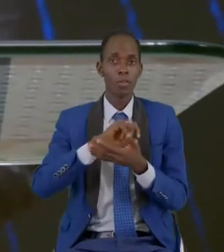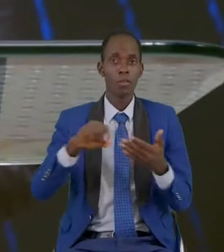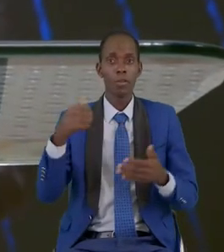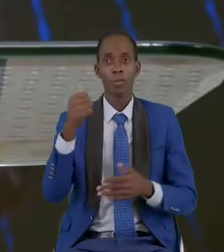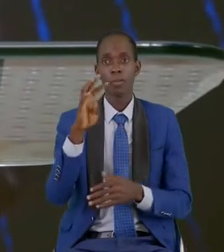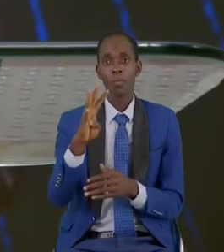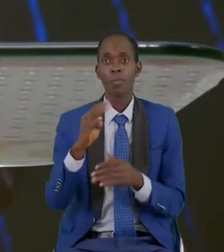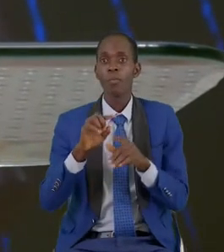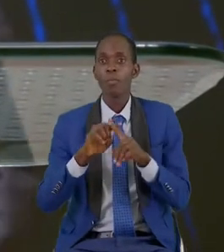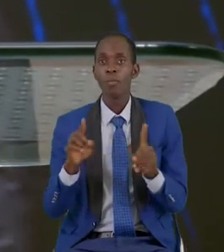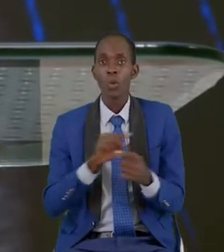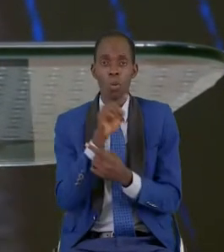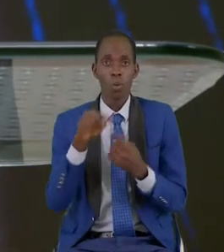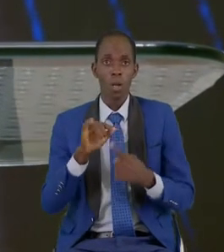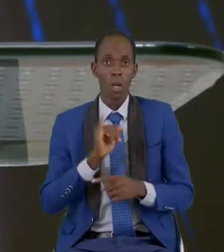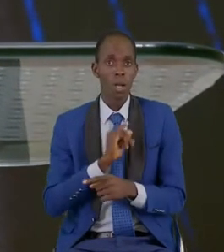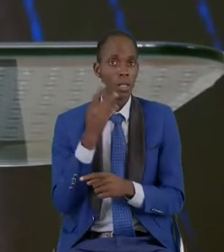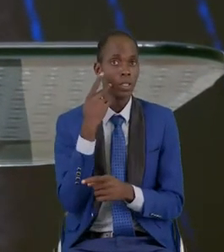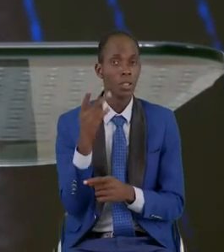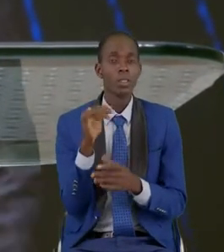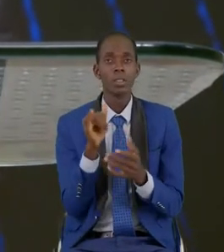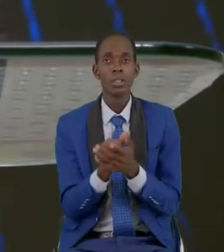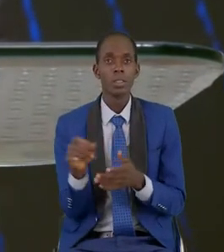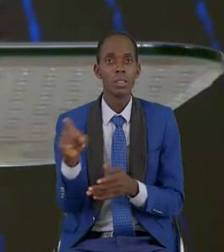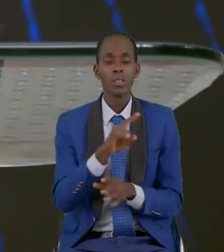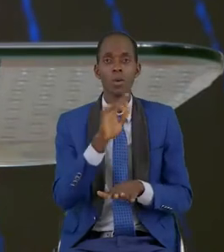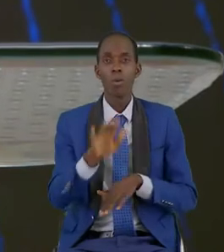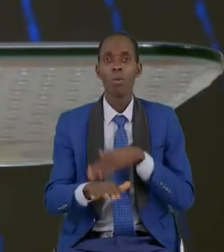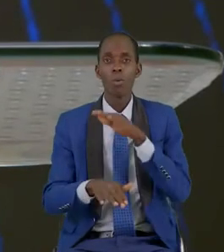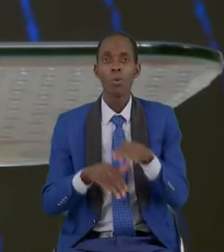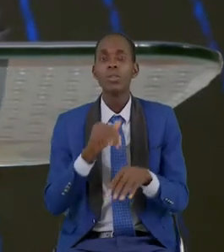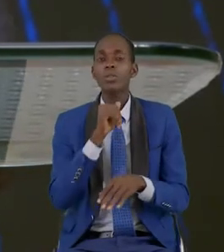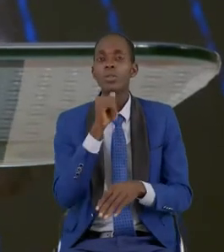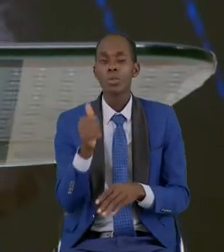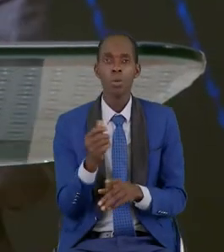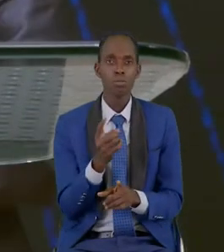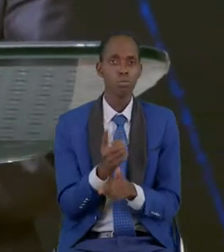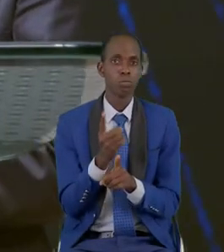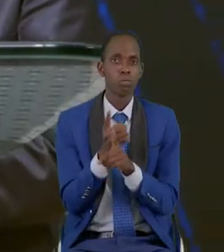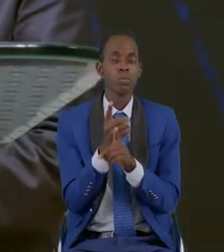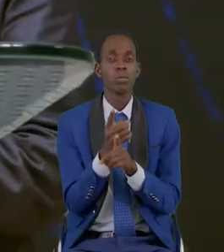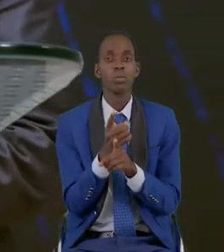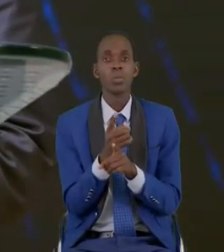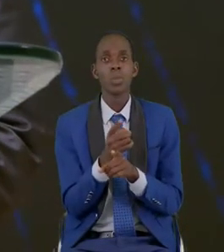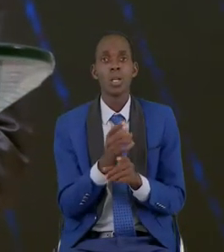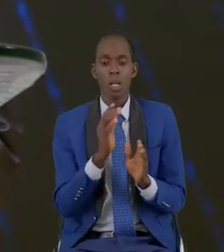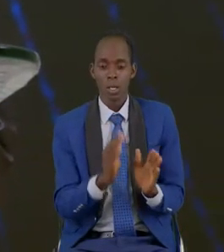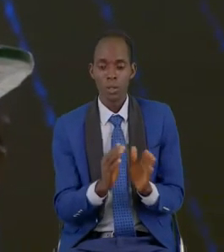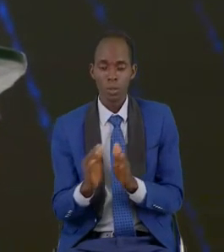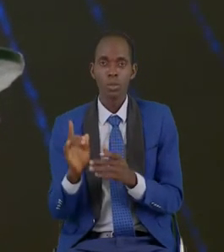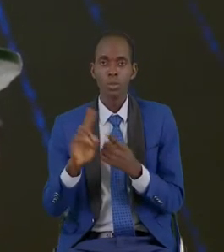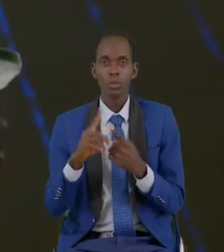when I saw that they walked not uprightly according to the truth of